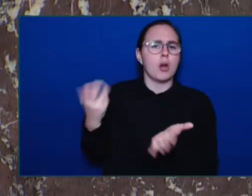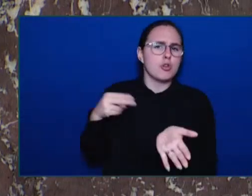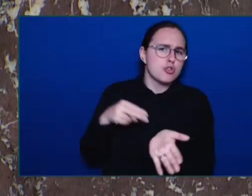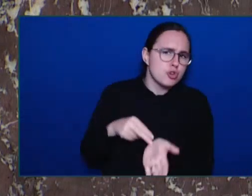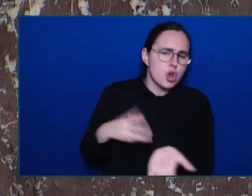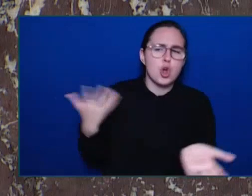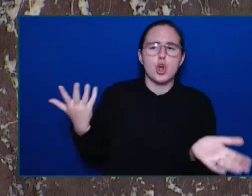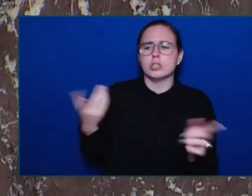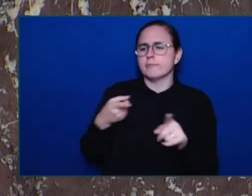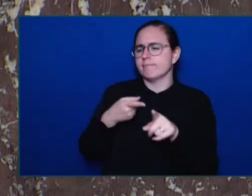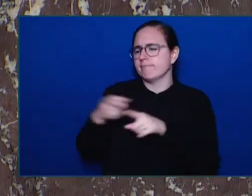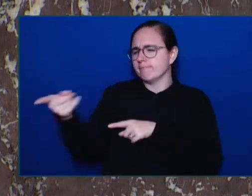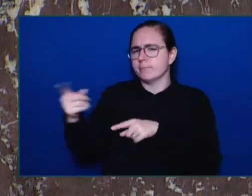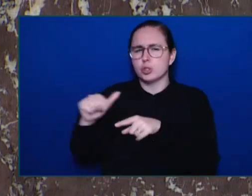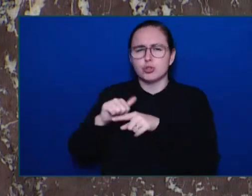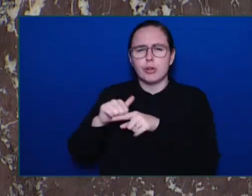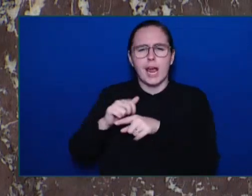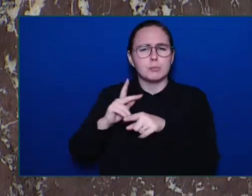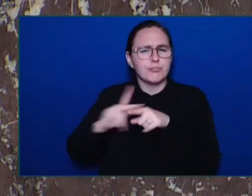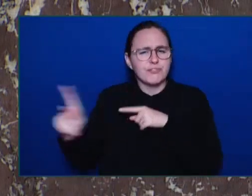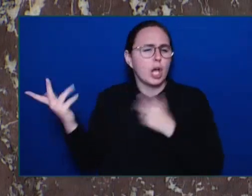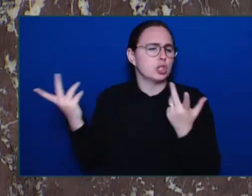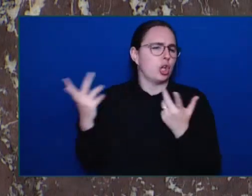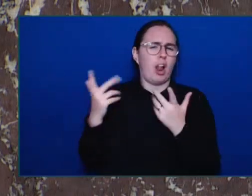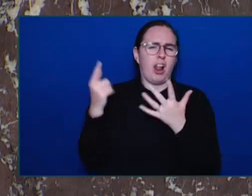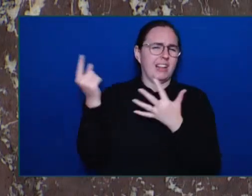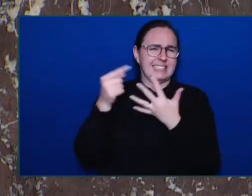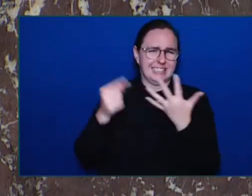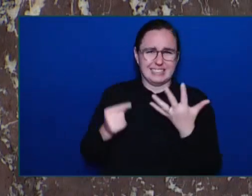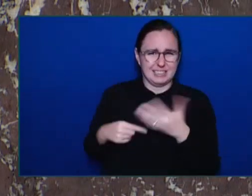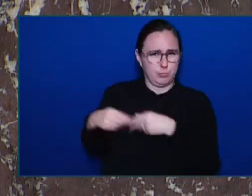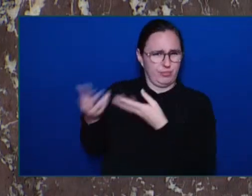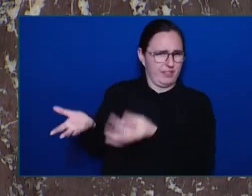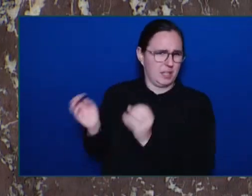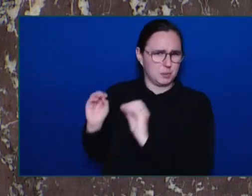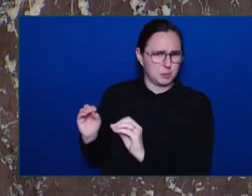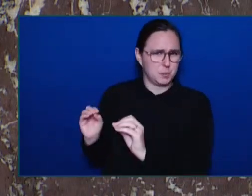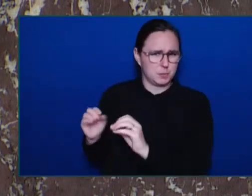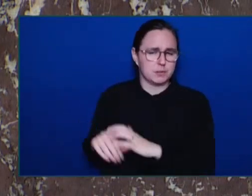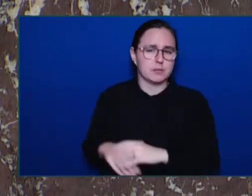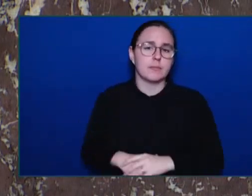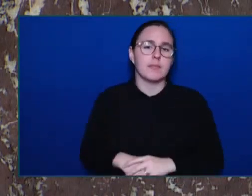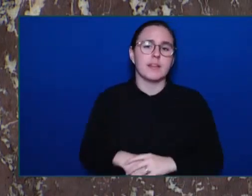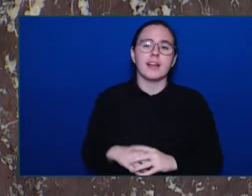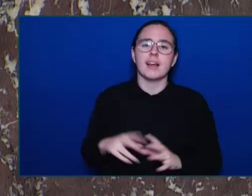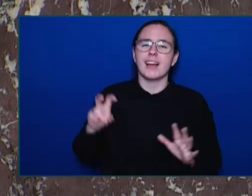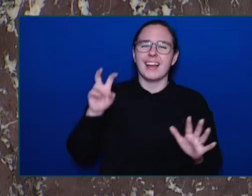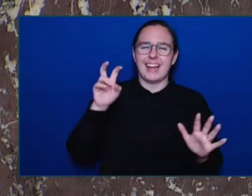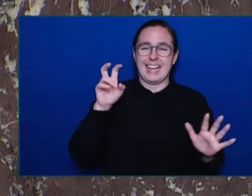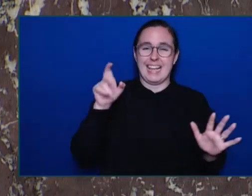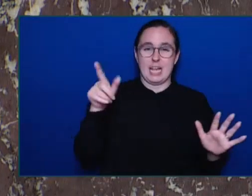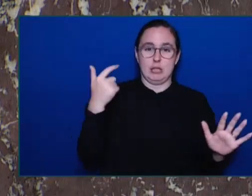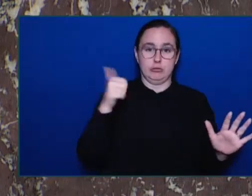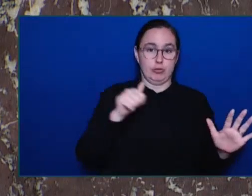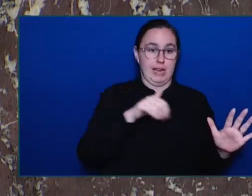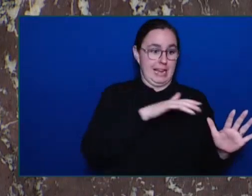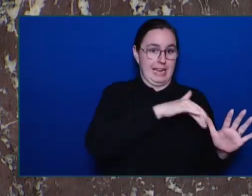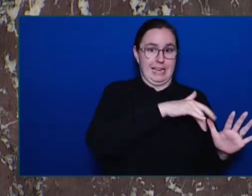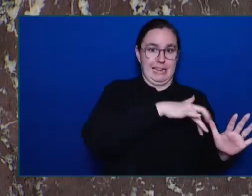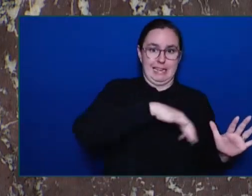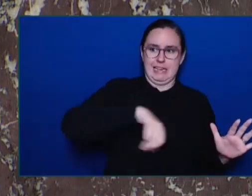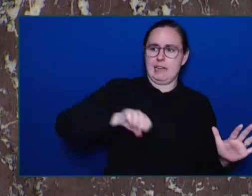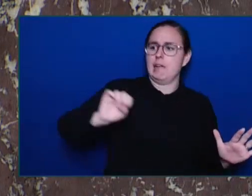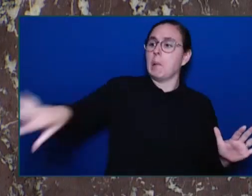in the old Howard Johnson Hotel on Granville Street. And since then, police have been called to the site